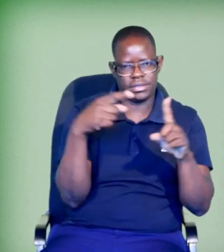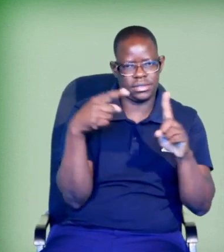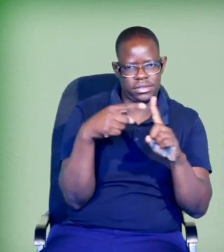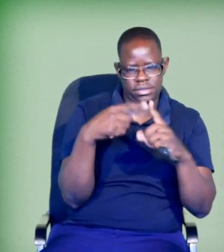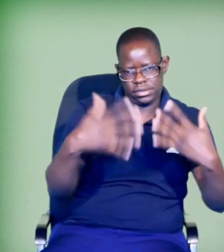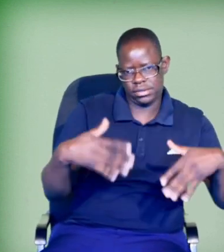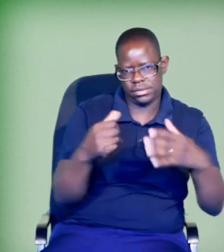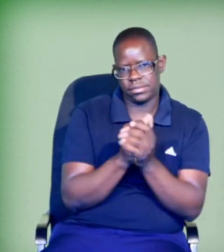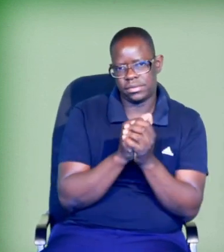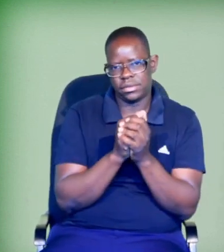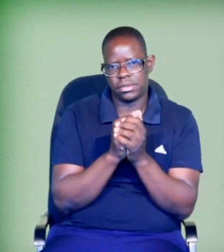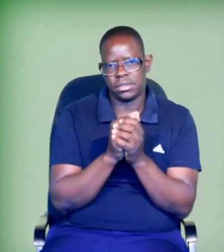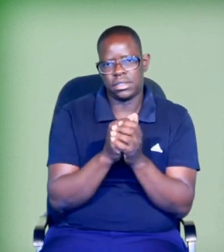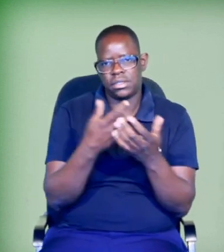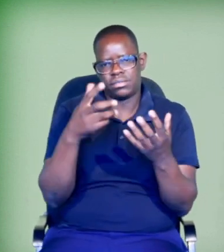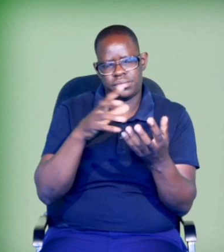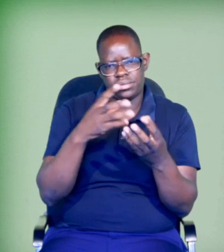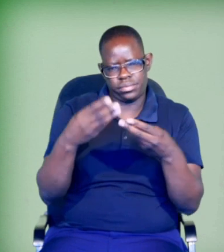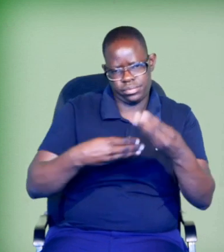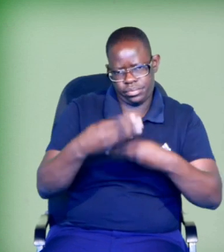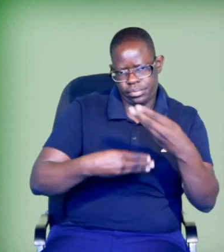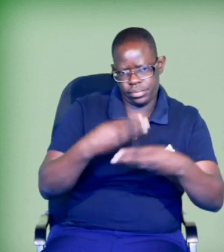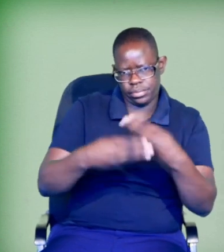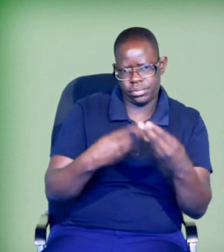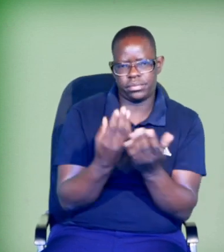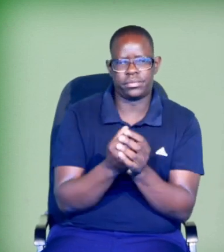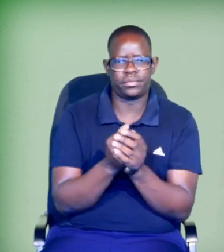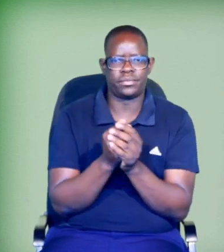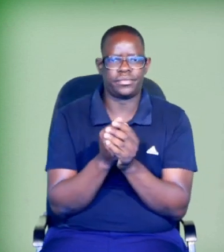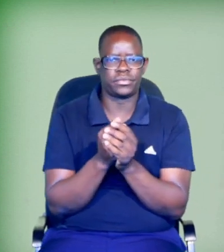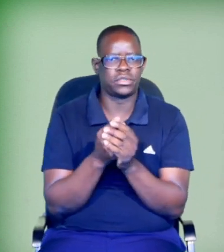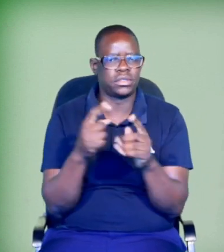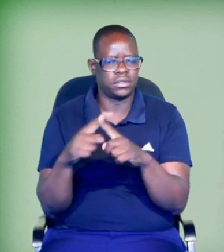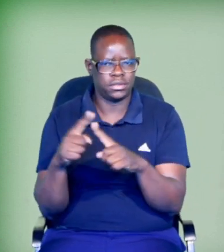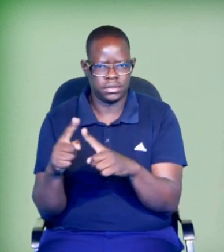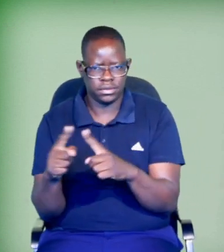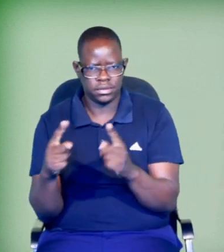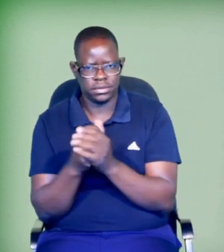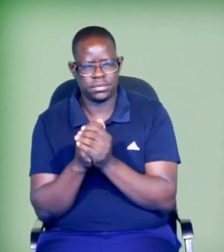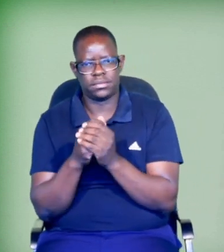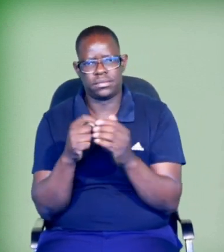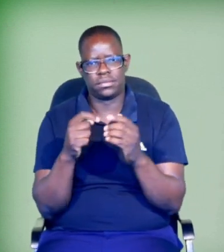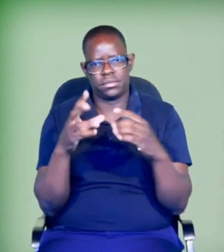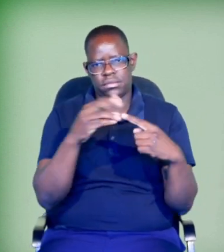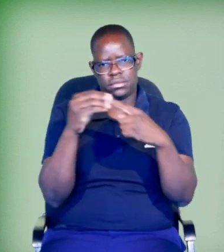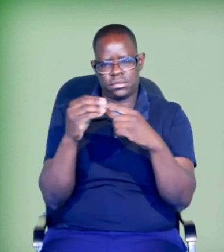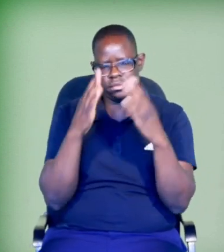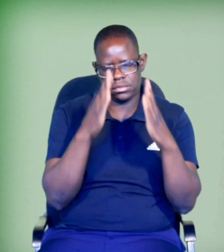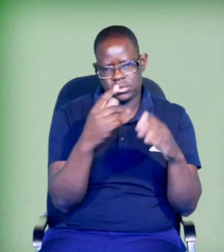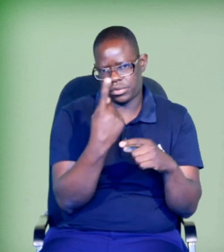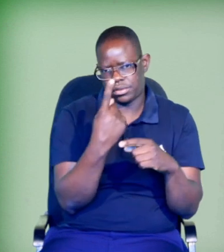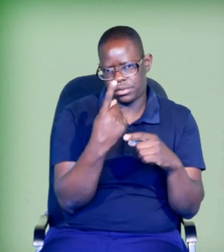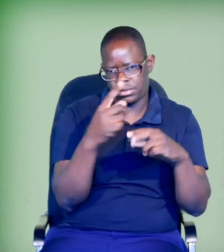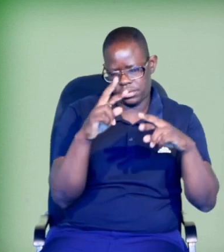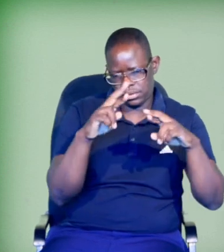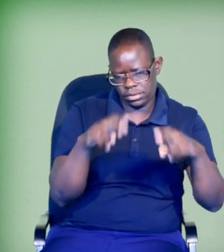in computers, and a textile industry in textile, and so on. These different industries specialize in the production of a particular product